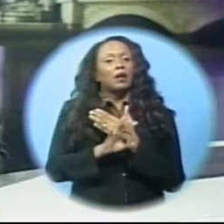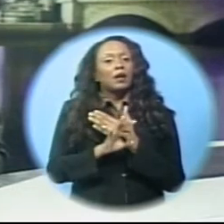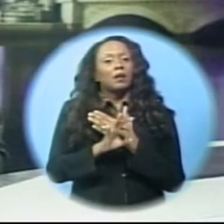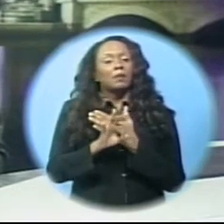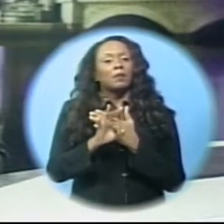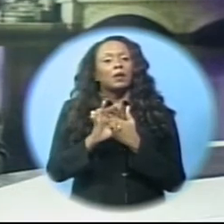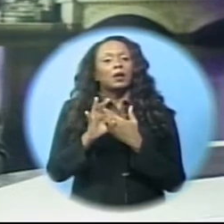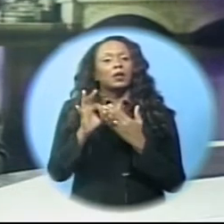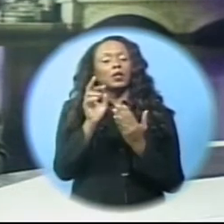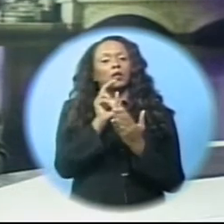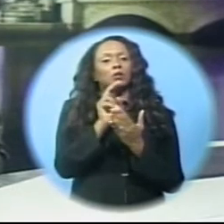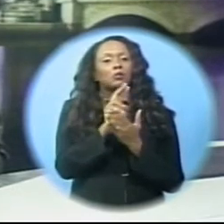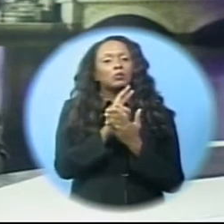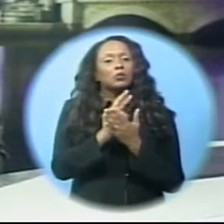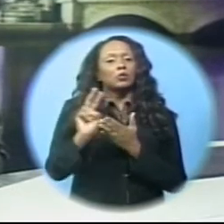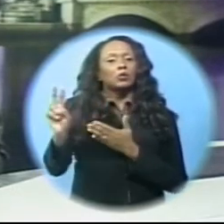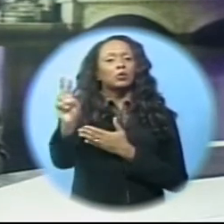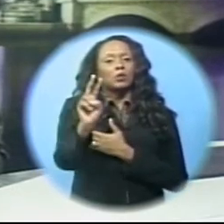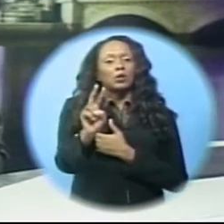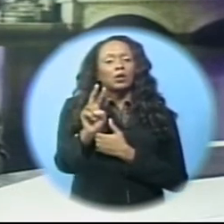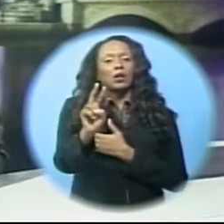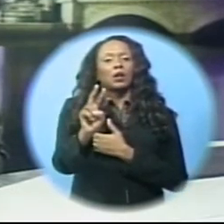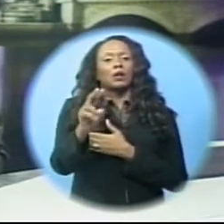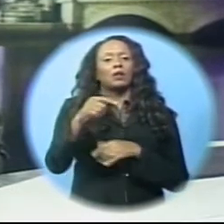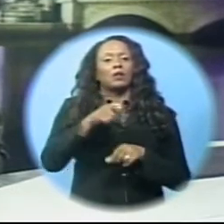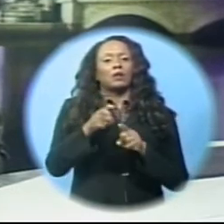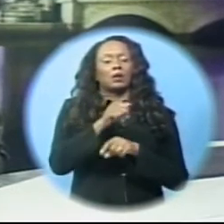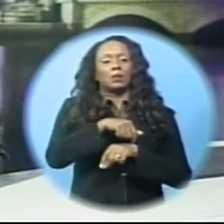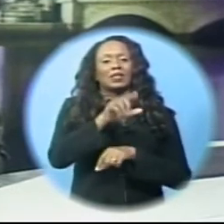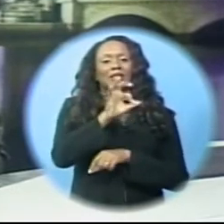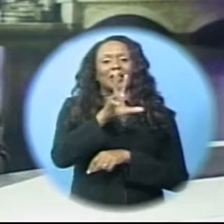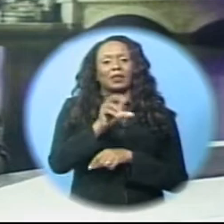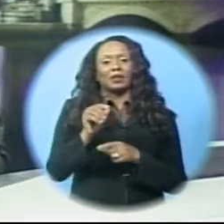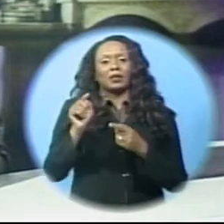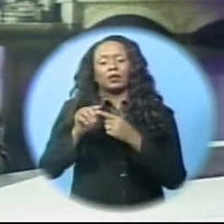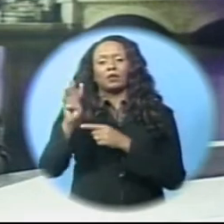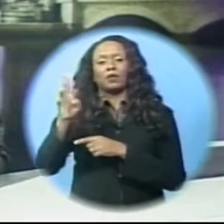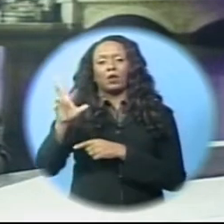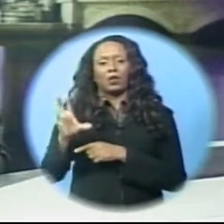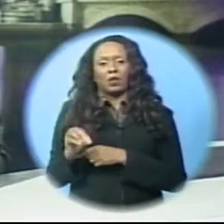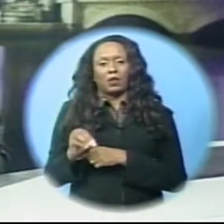afternoon. Ms. Saunders says even entrepreneurs without fully developed business plans are